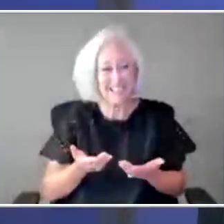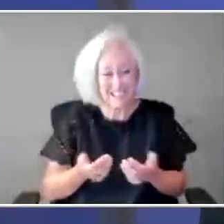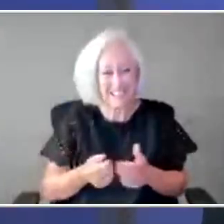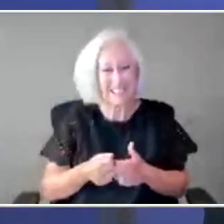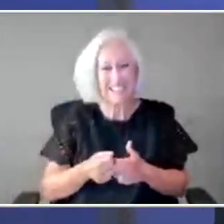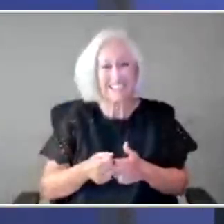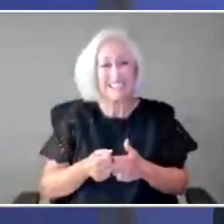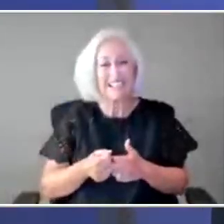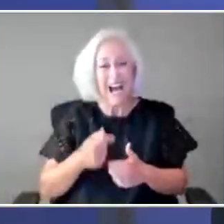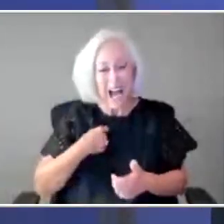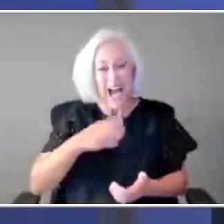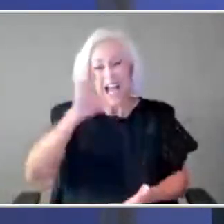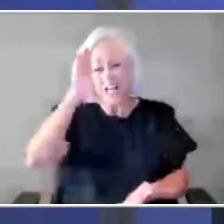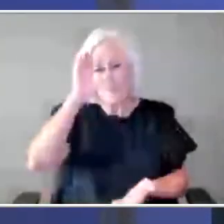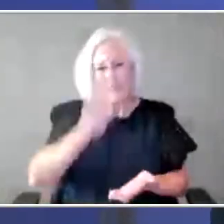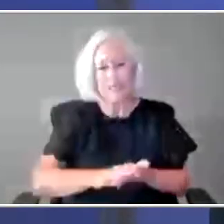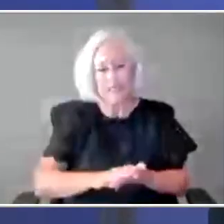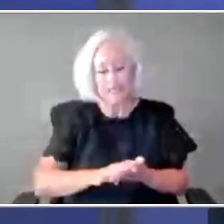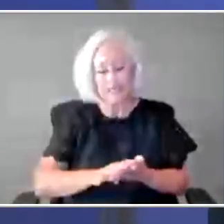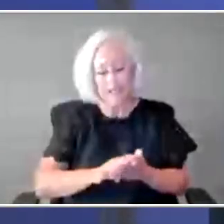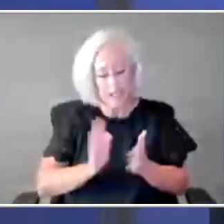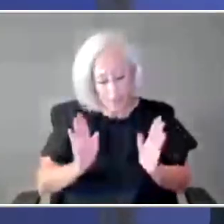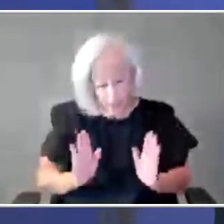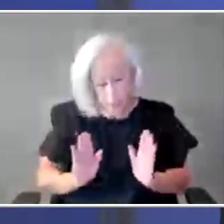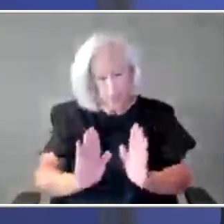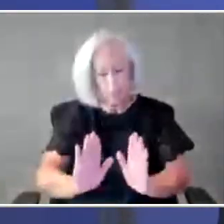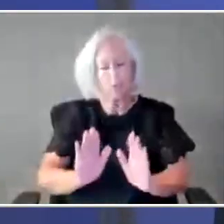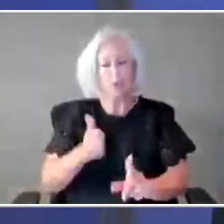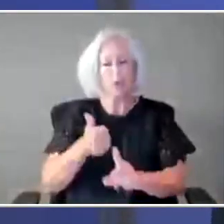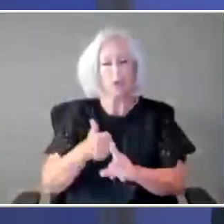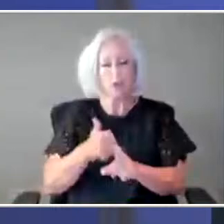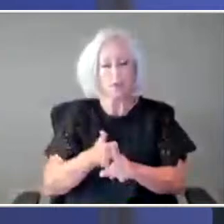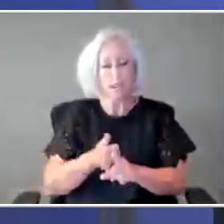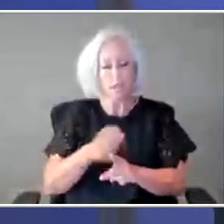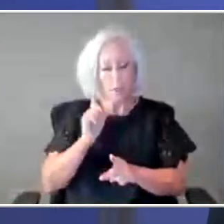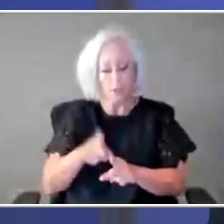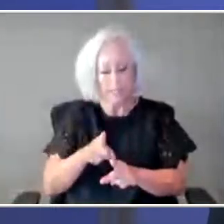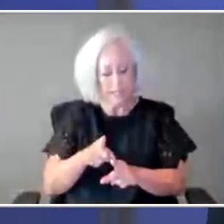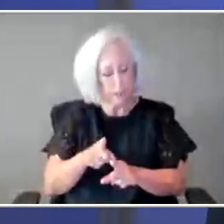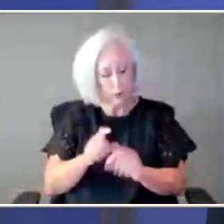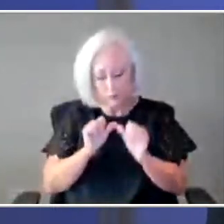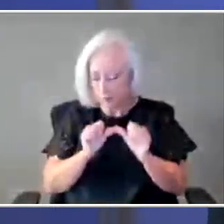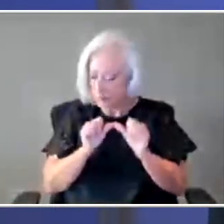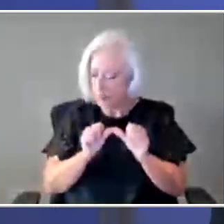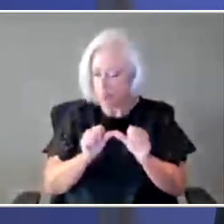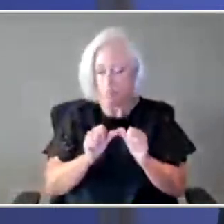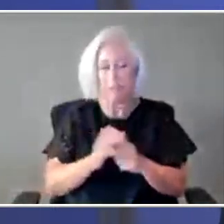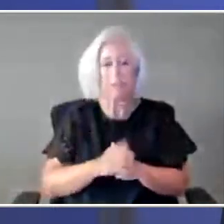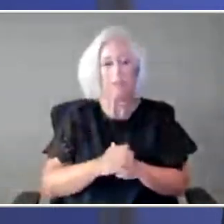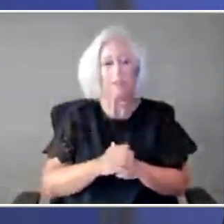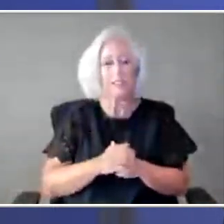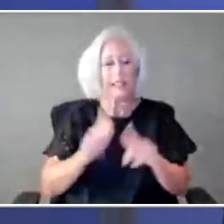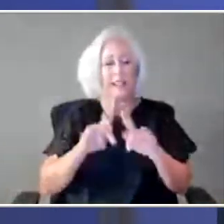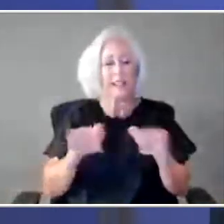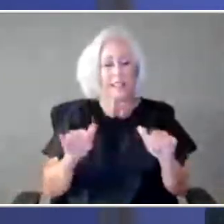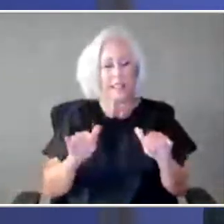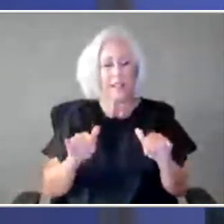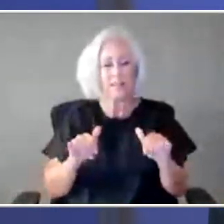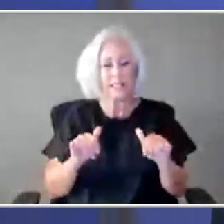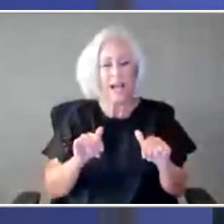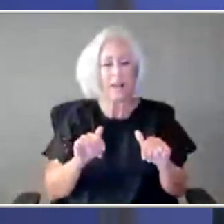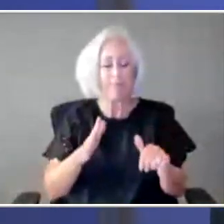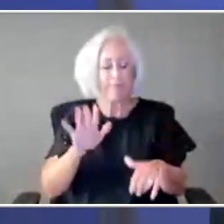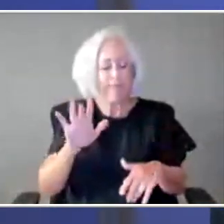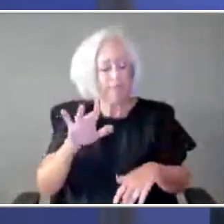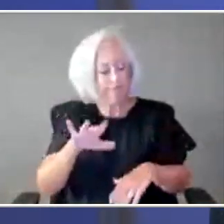believe in pushing yourself. You know, you really have to. And yet still giving yourself grace and finding that happy